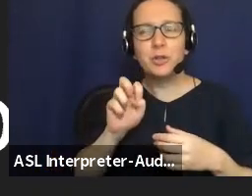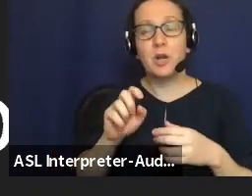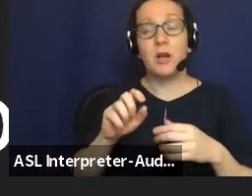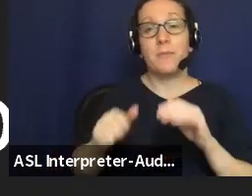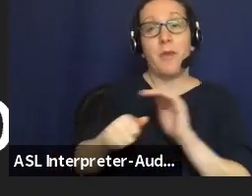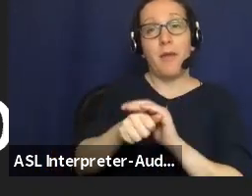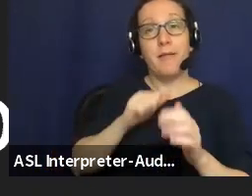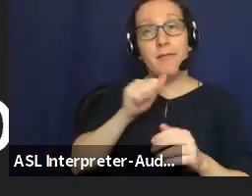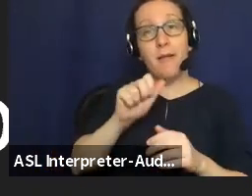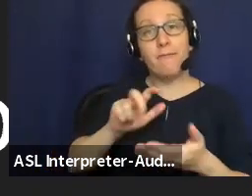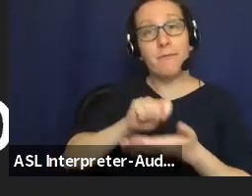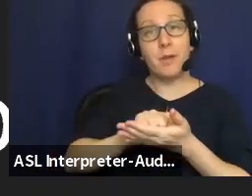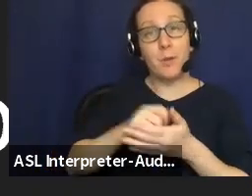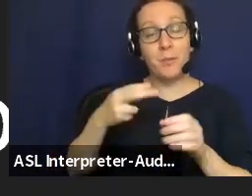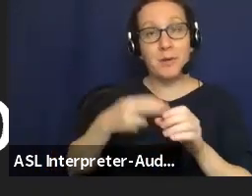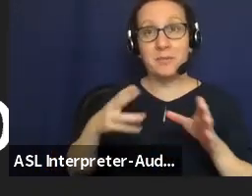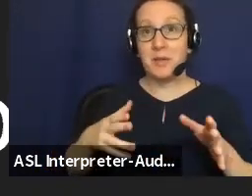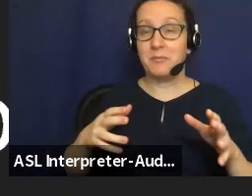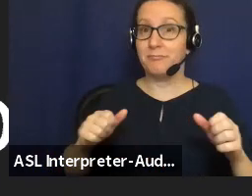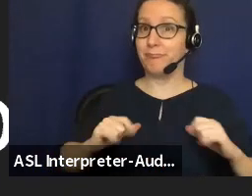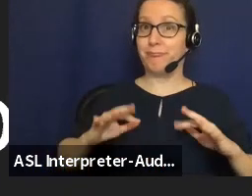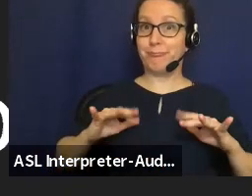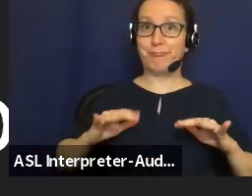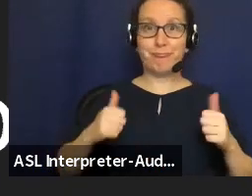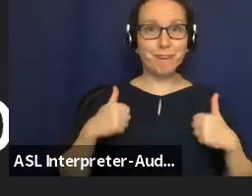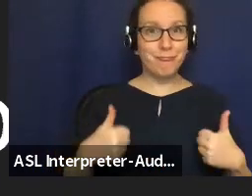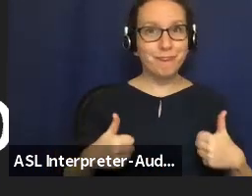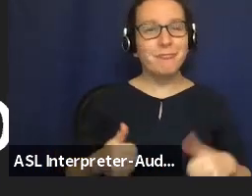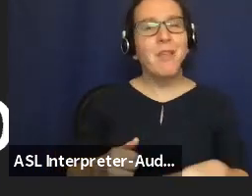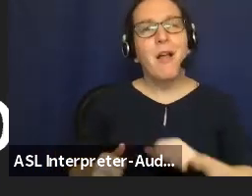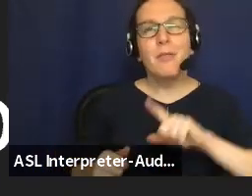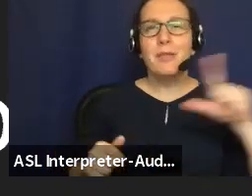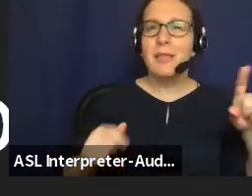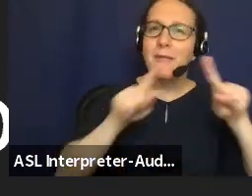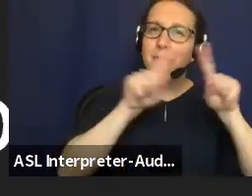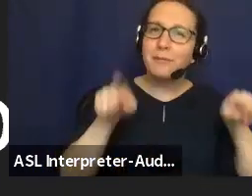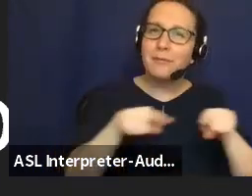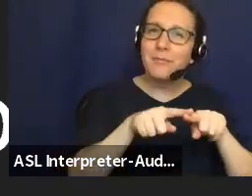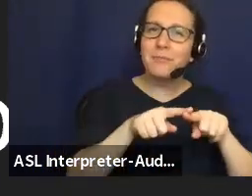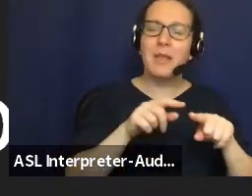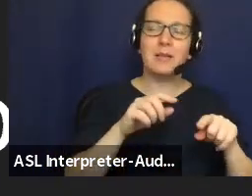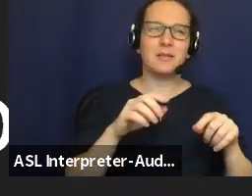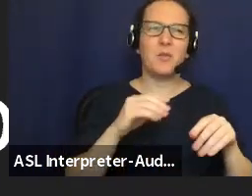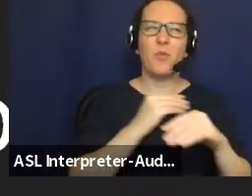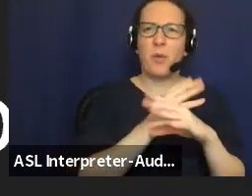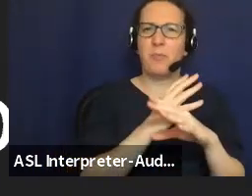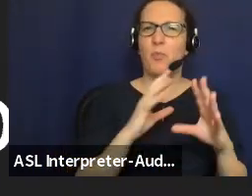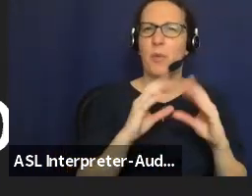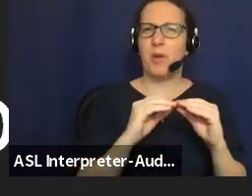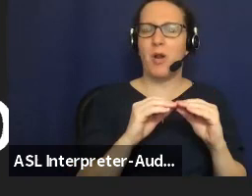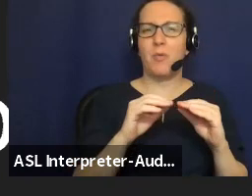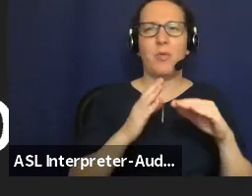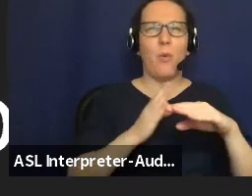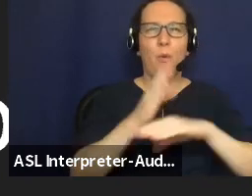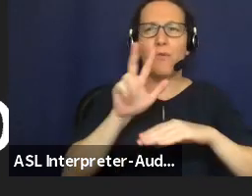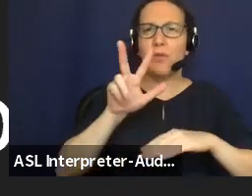on the left is a screenshot of a webinar that we did with probably over 30